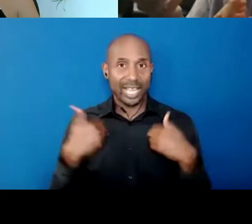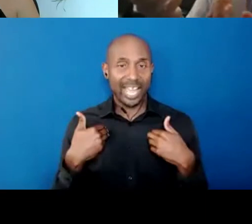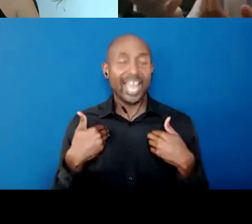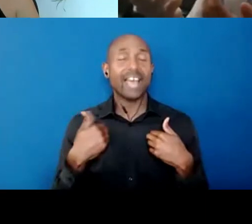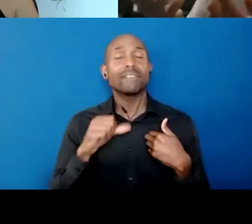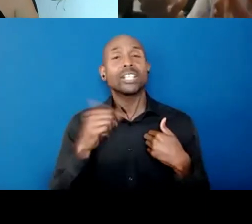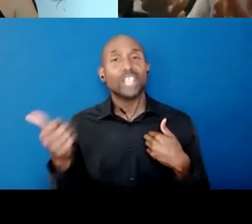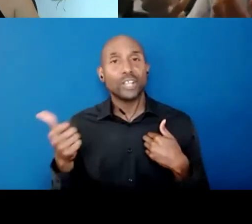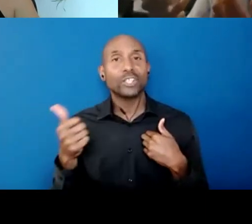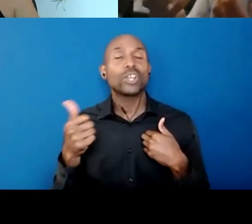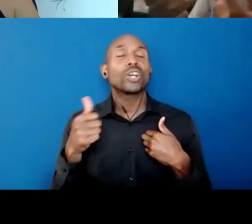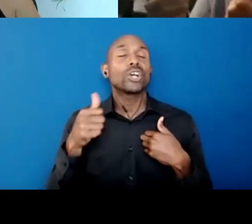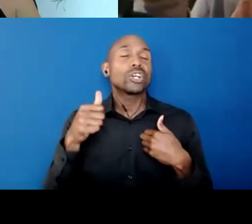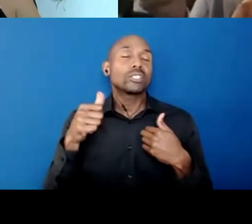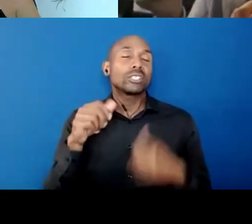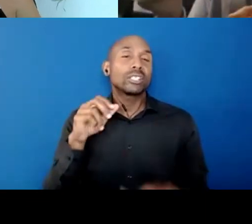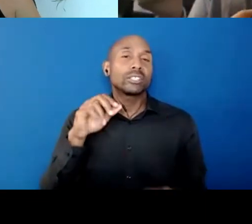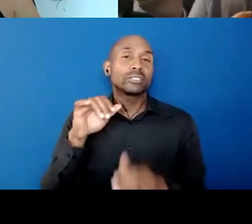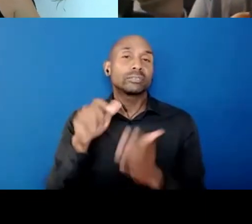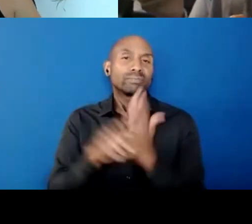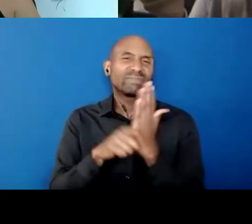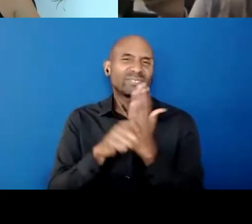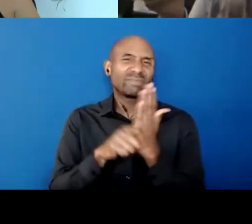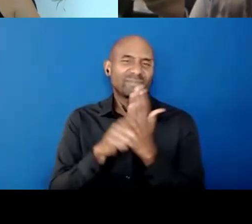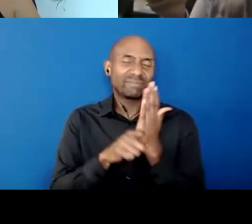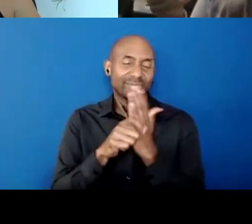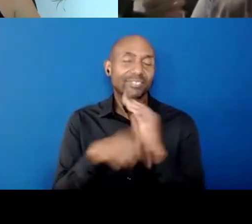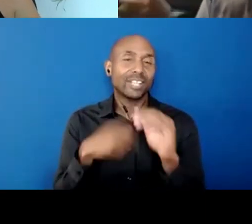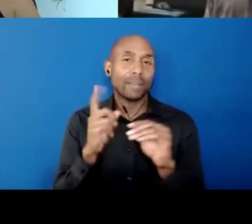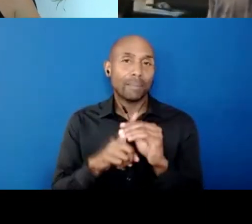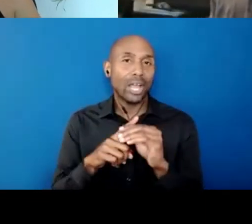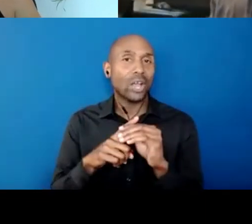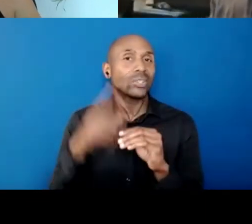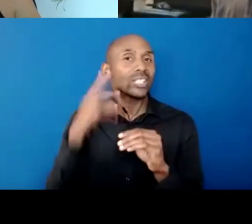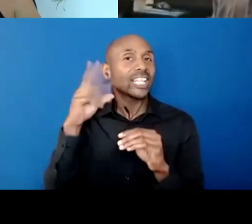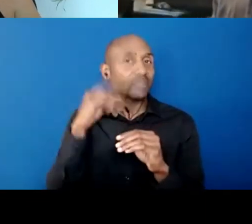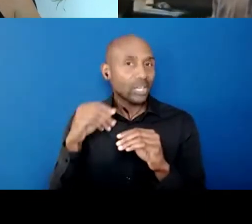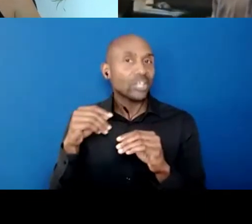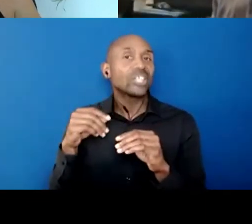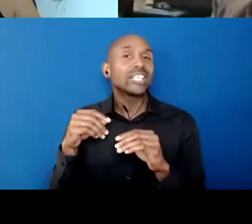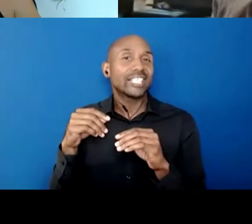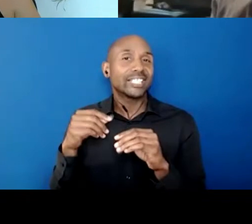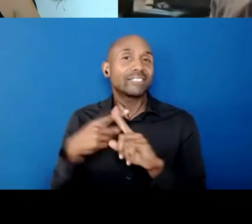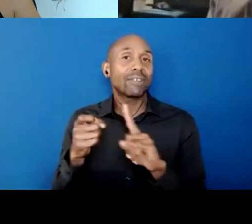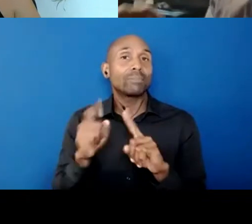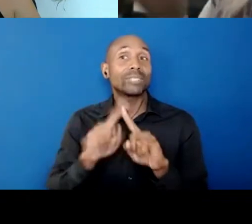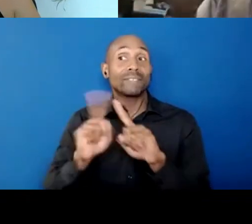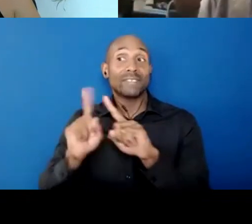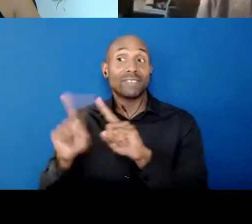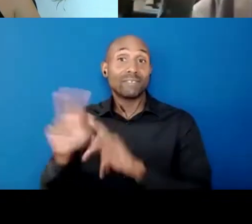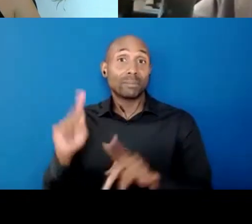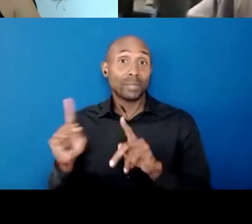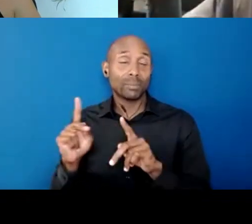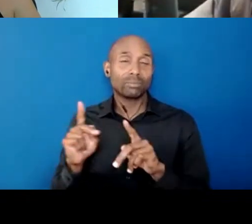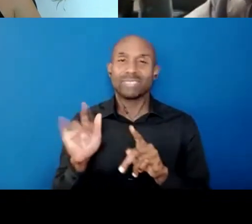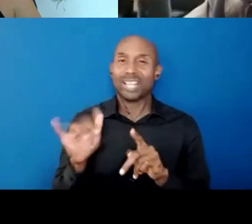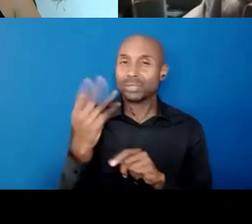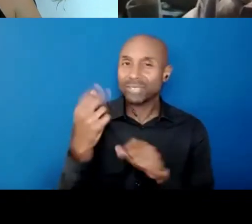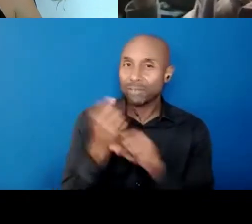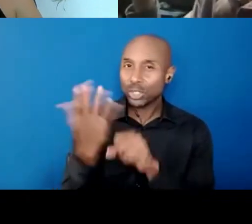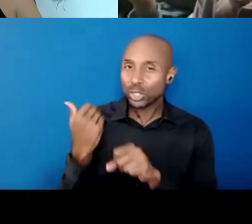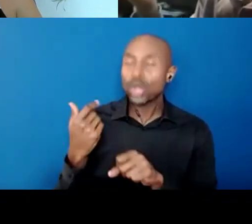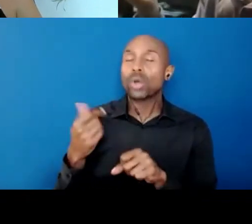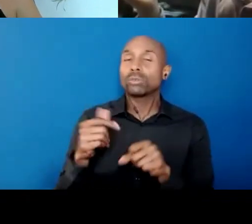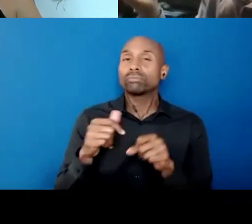also has a lot of great stories in that. I'd encourage you to take a look. And another great example